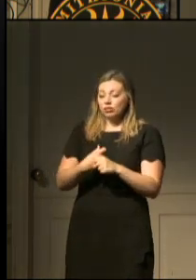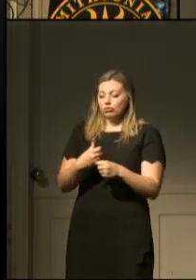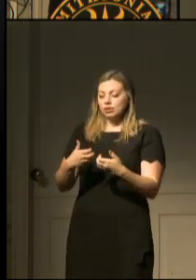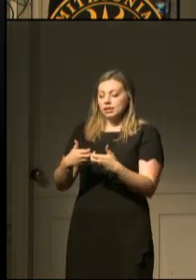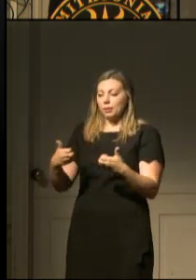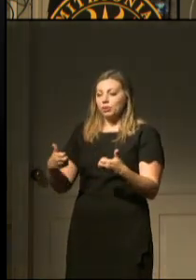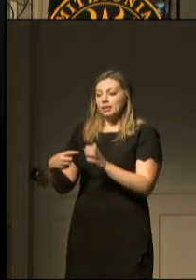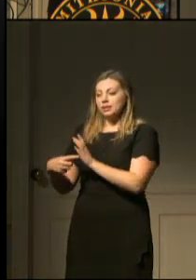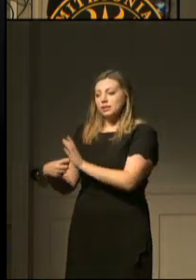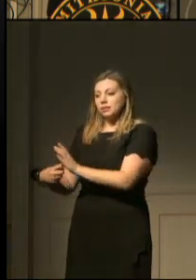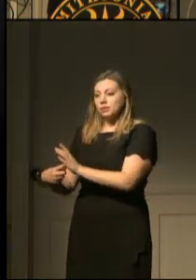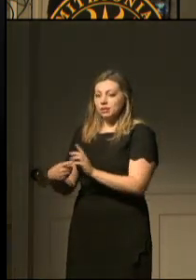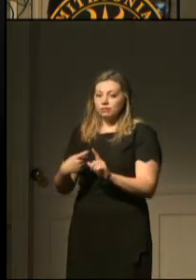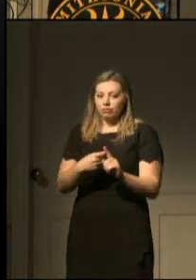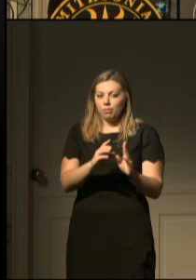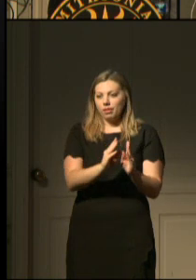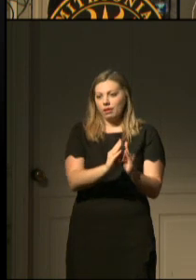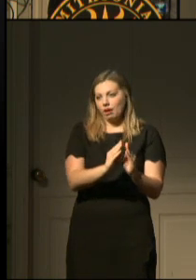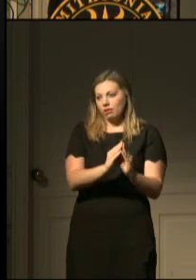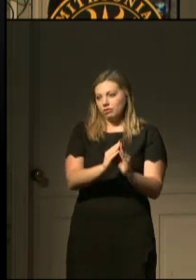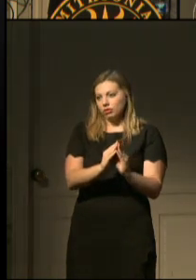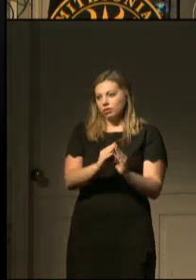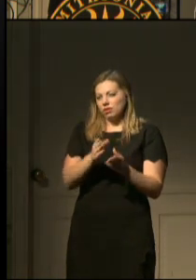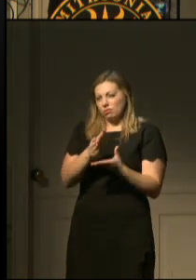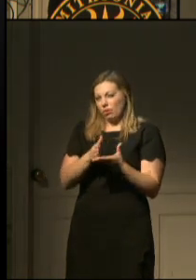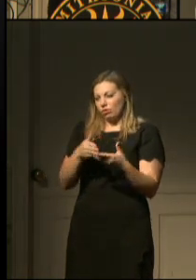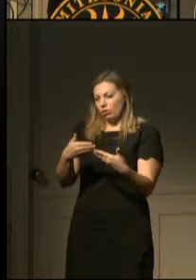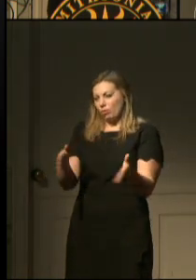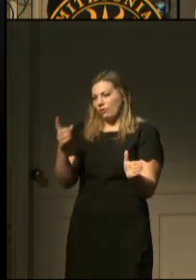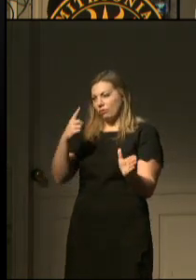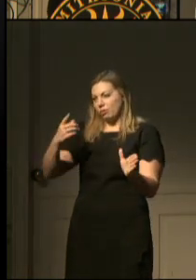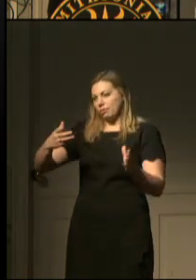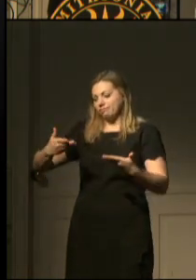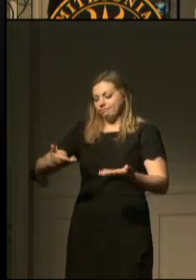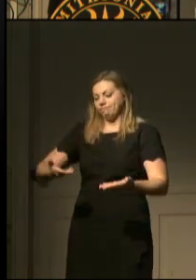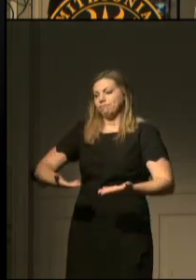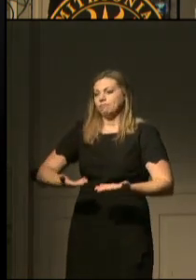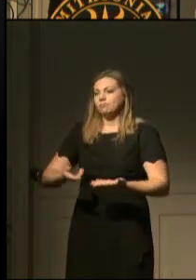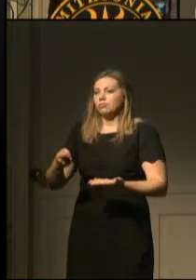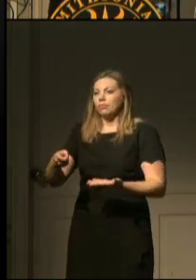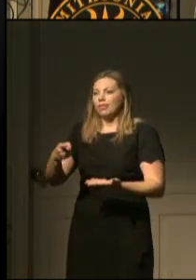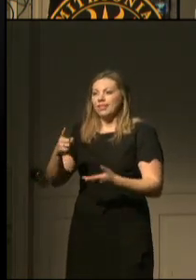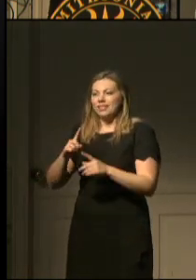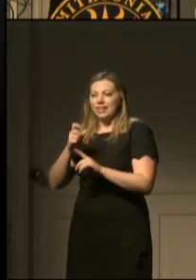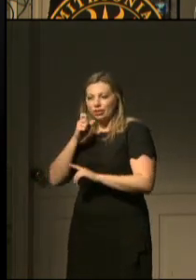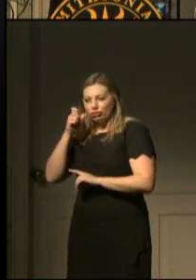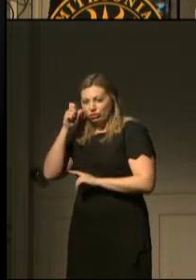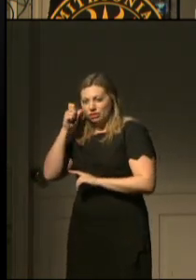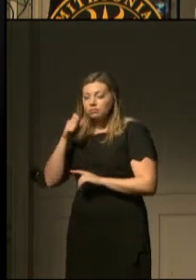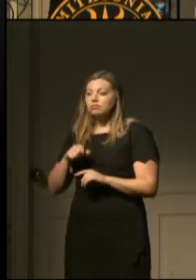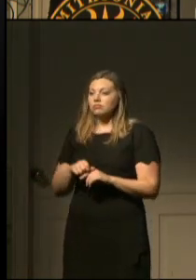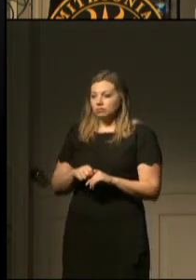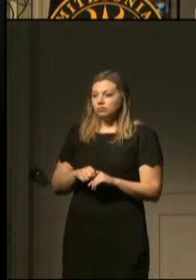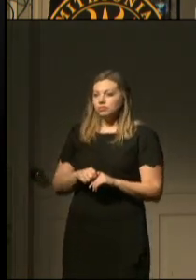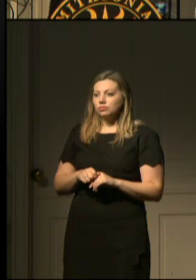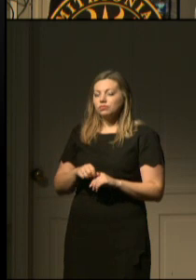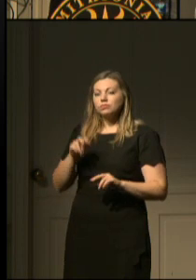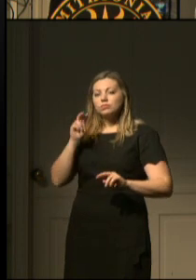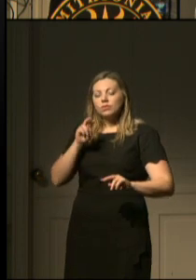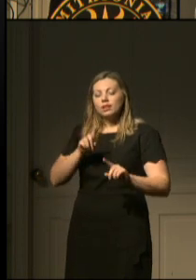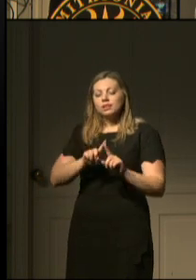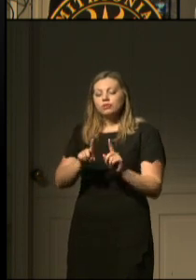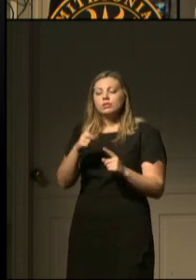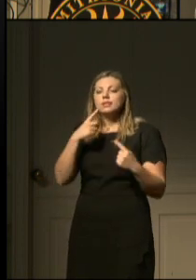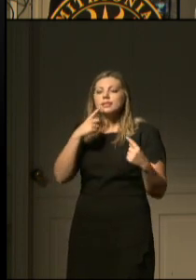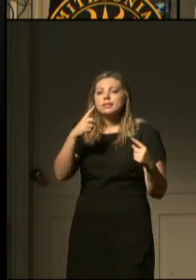the conference, and that was open to the public and was held yesterday. And from what I understand, it was quite a success with lots